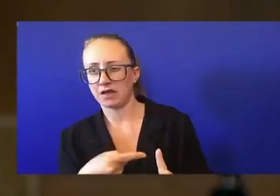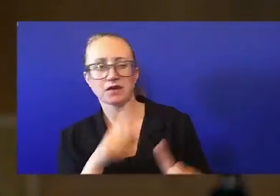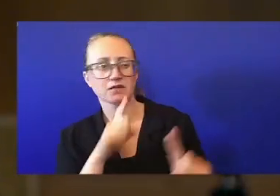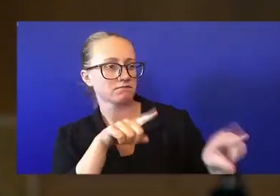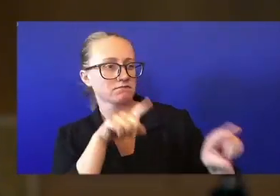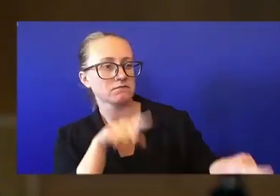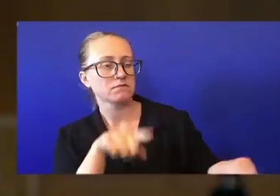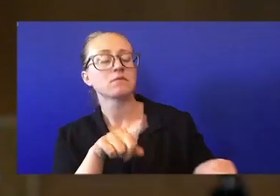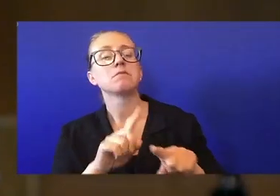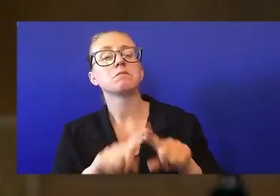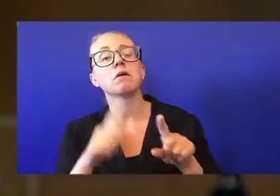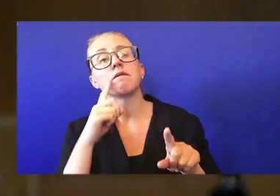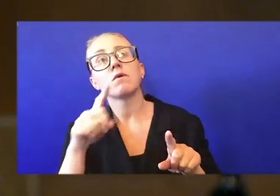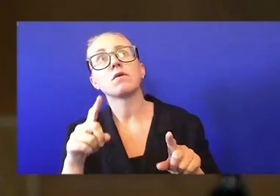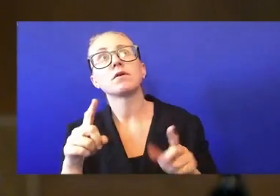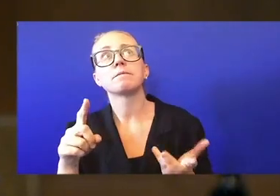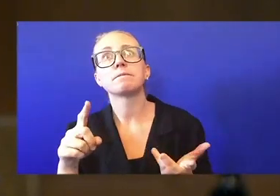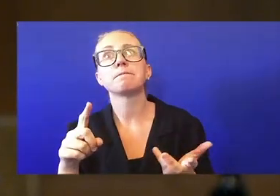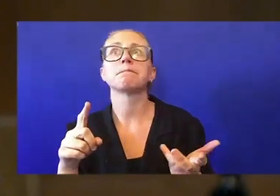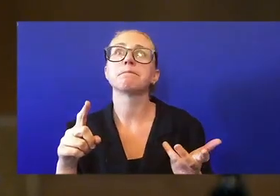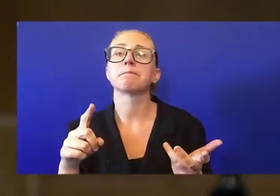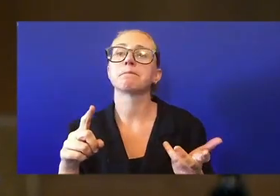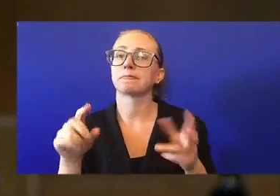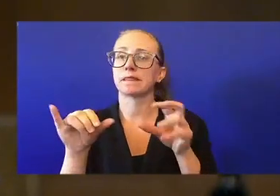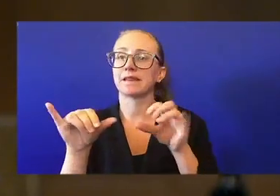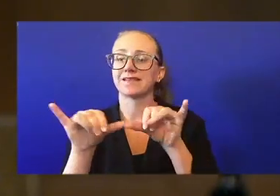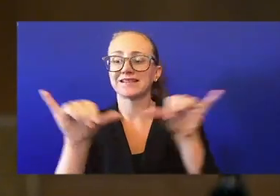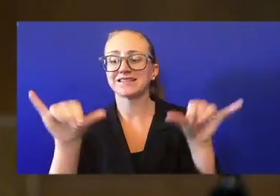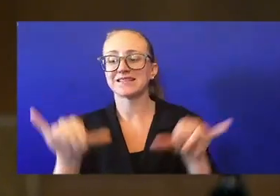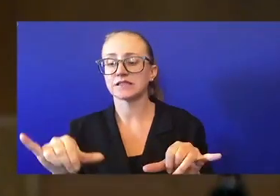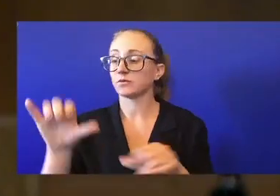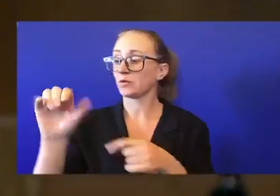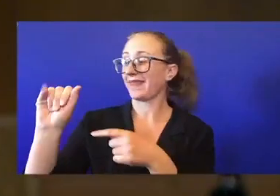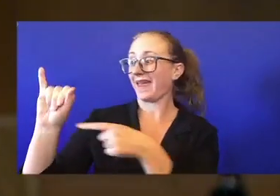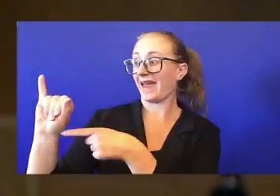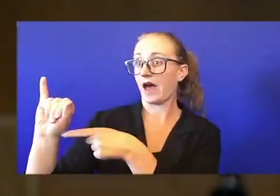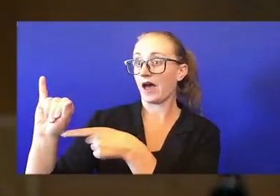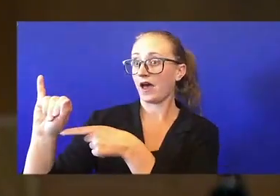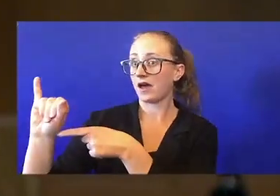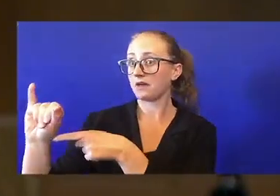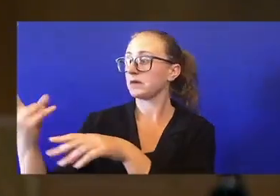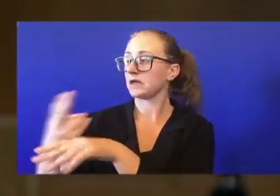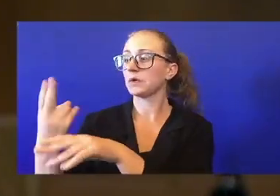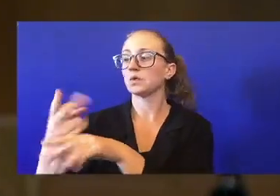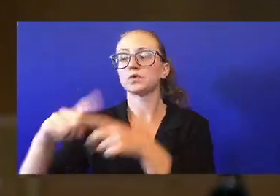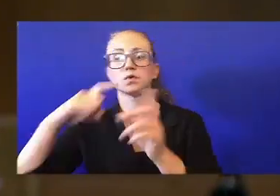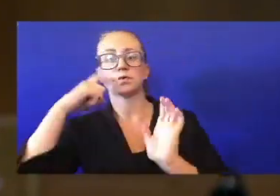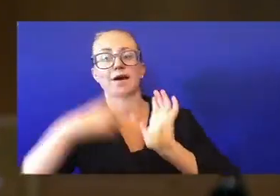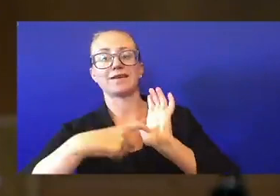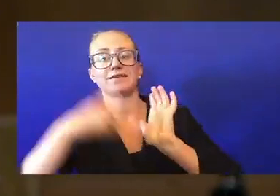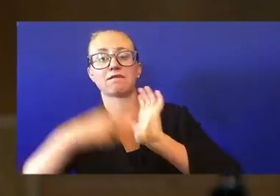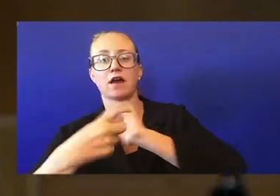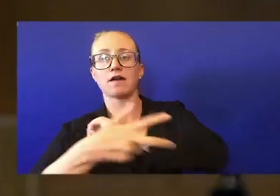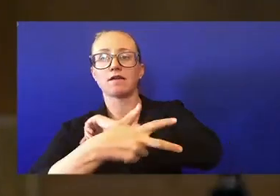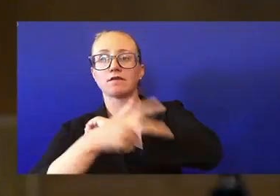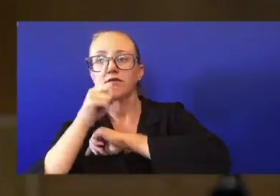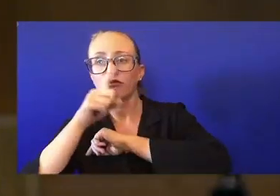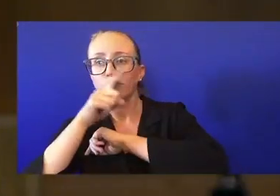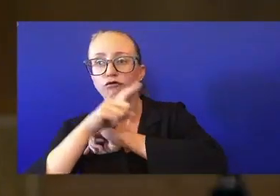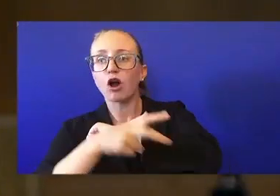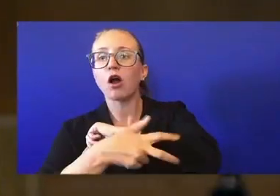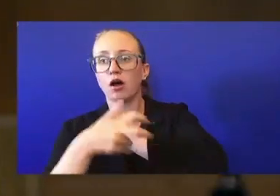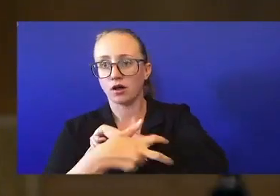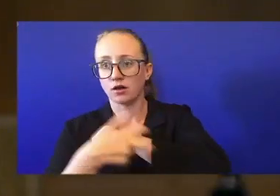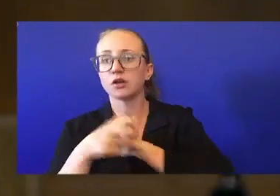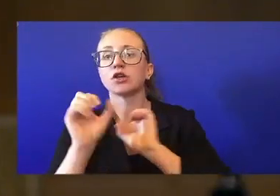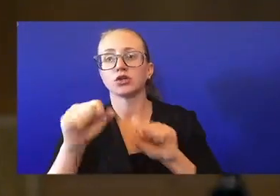of the systems of AI being used to identify fraud, you can see an application there in the